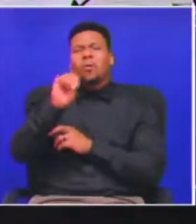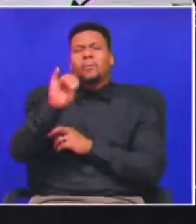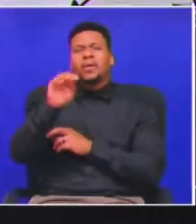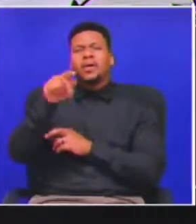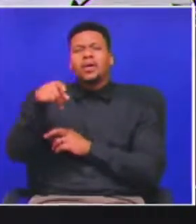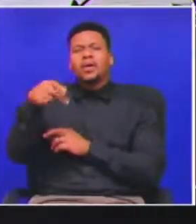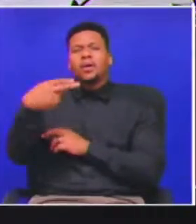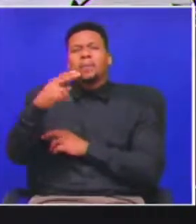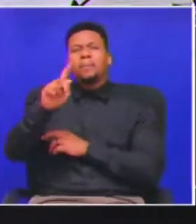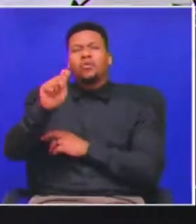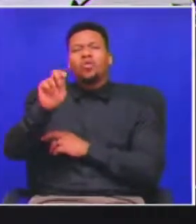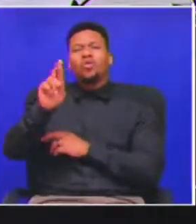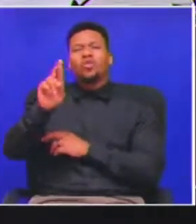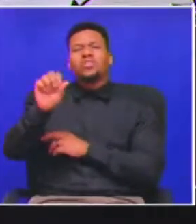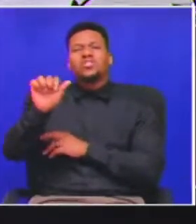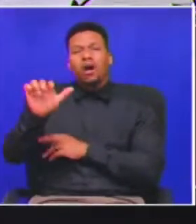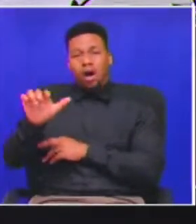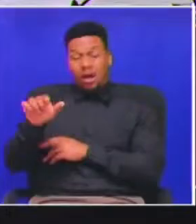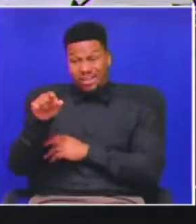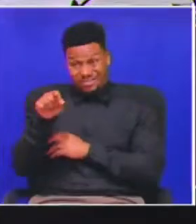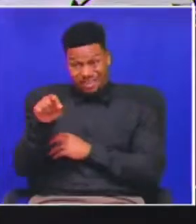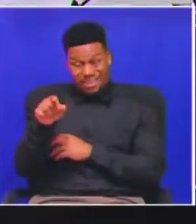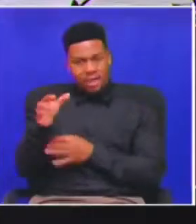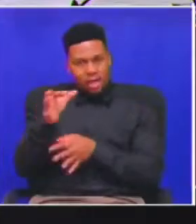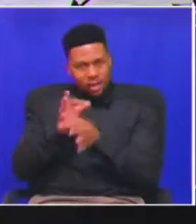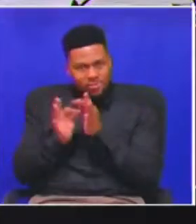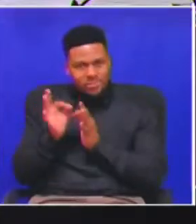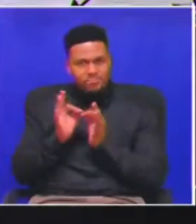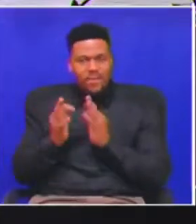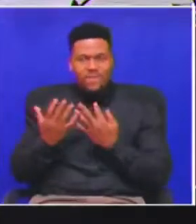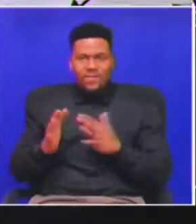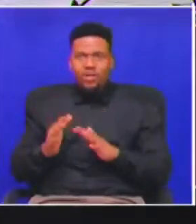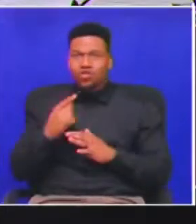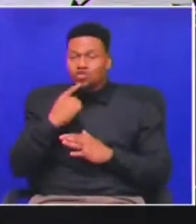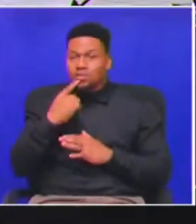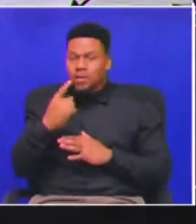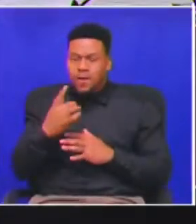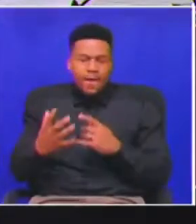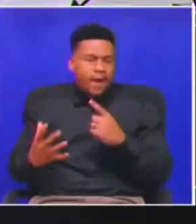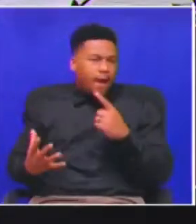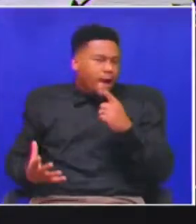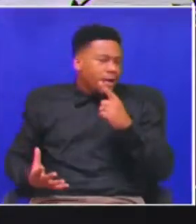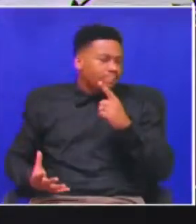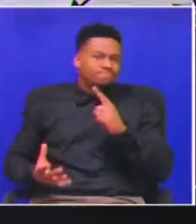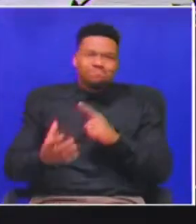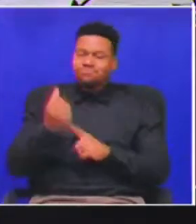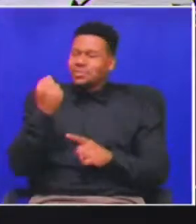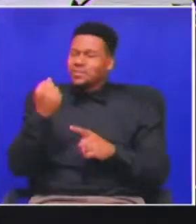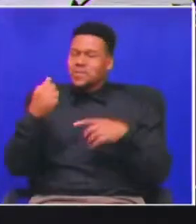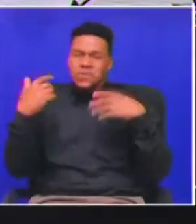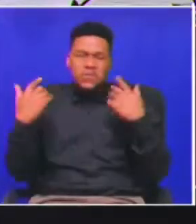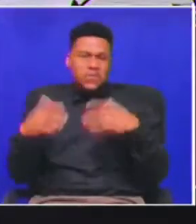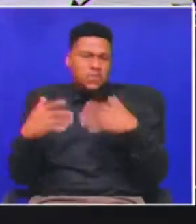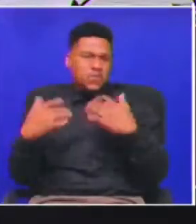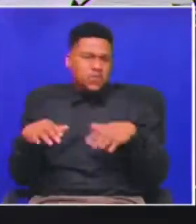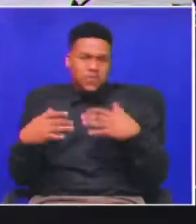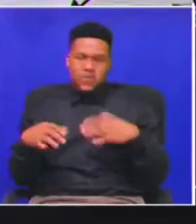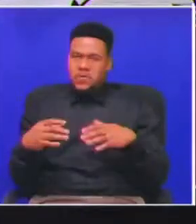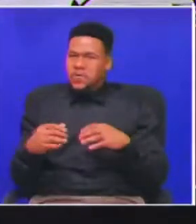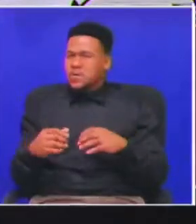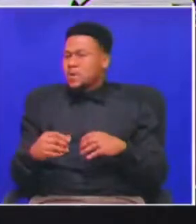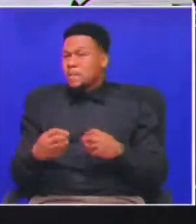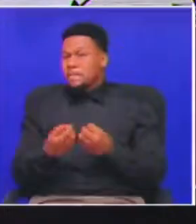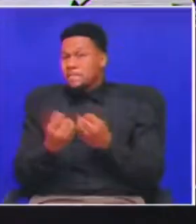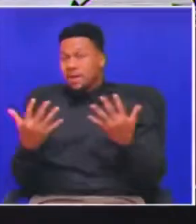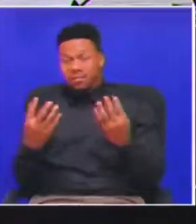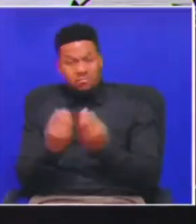And they explained to us that it has achieved great ends, great progress, and